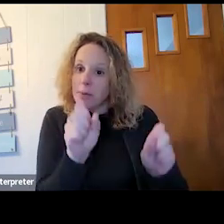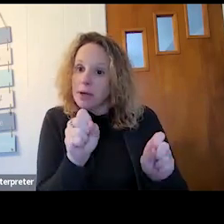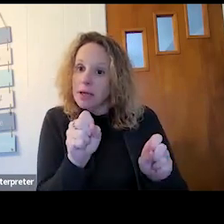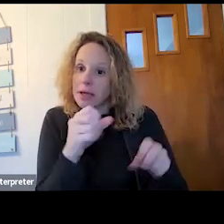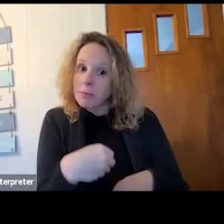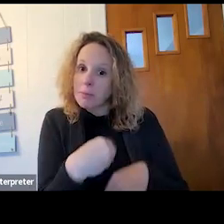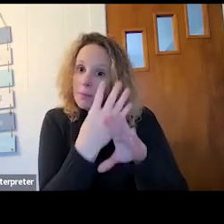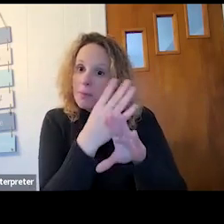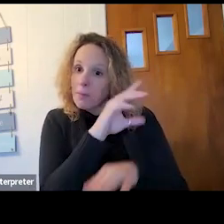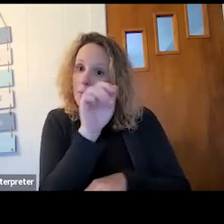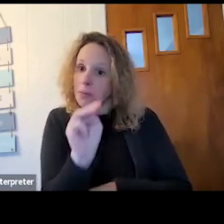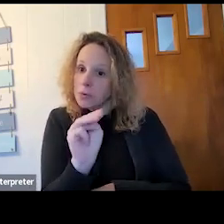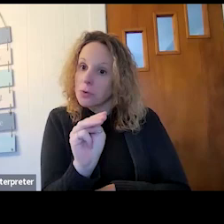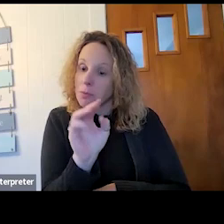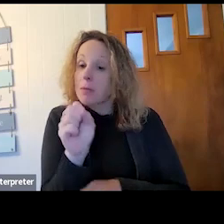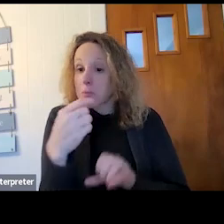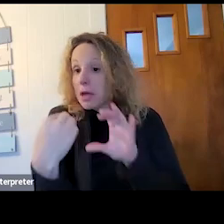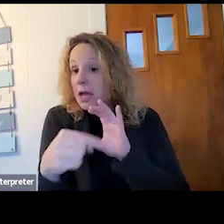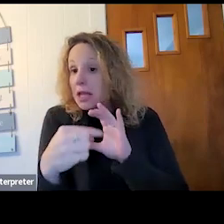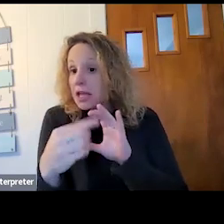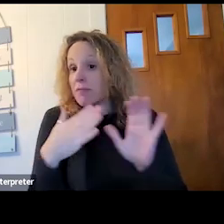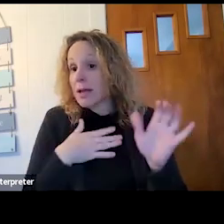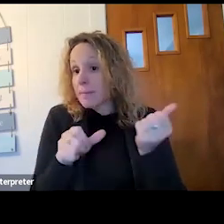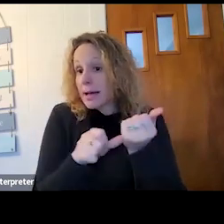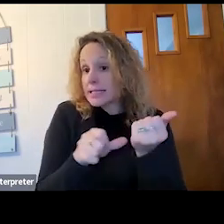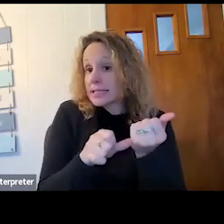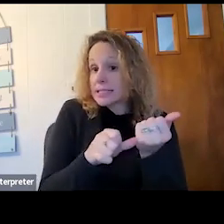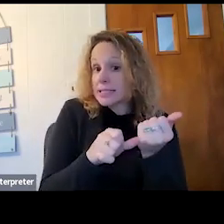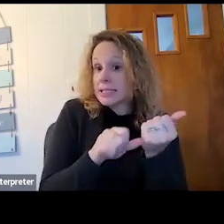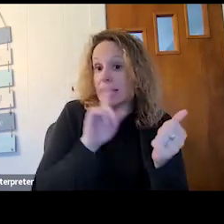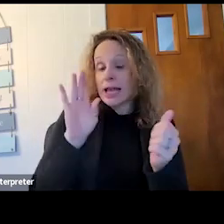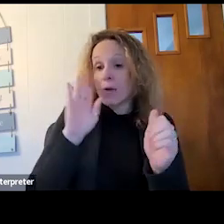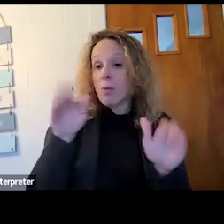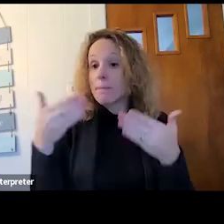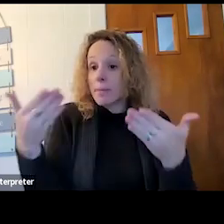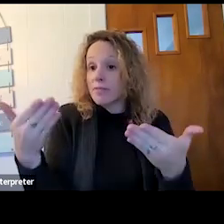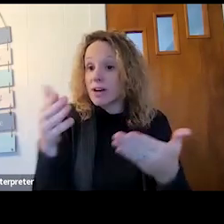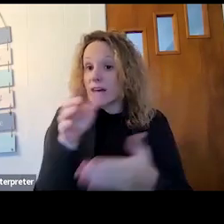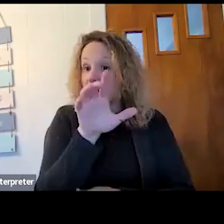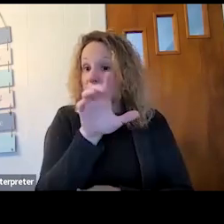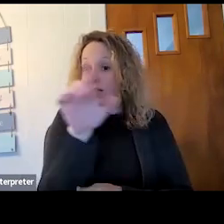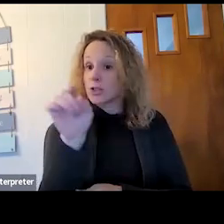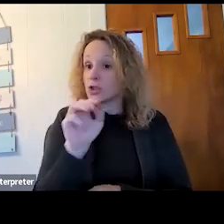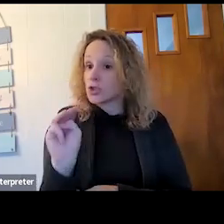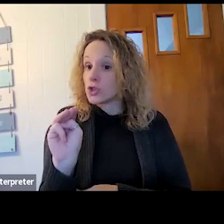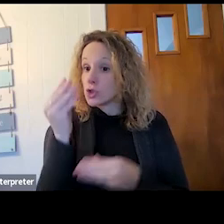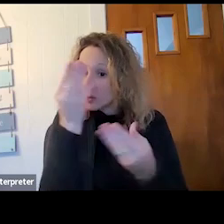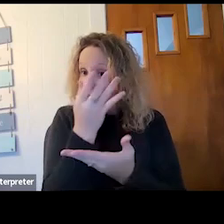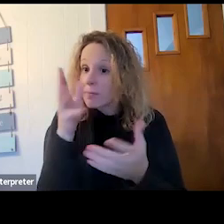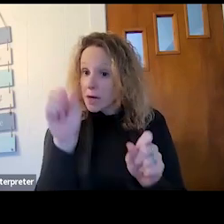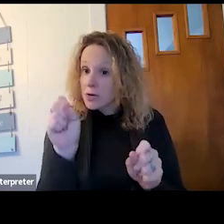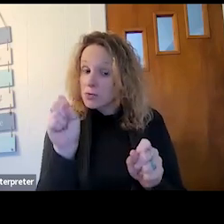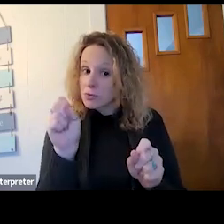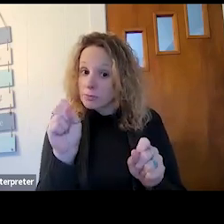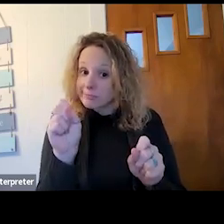Zoom. You can email my assistant, and she'll provide you with our Zoom information. So you can stop by